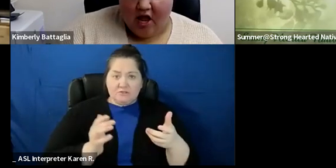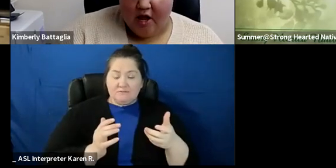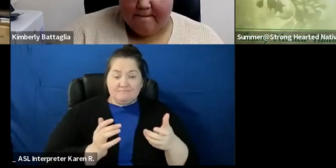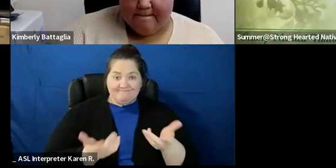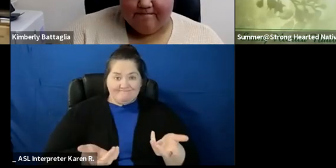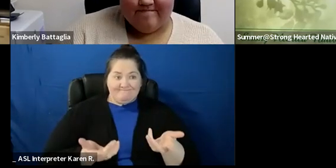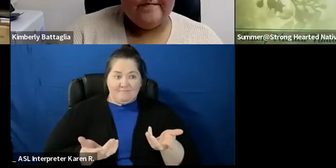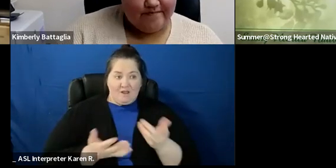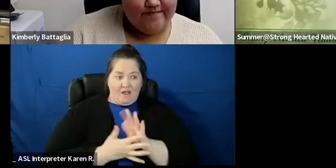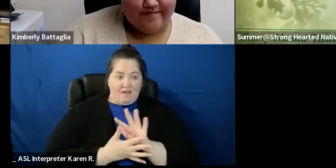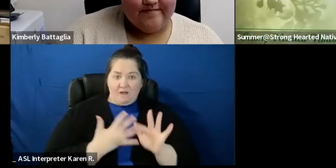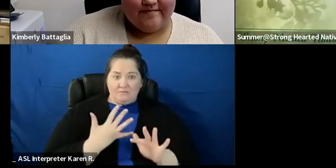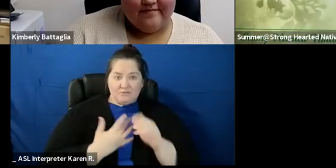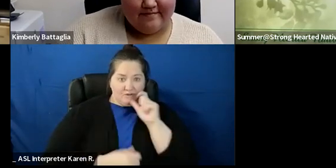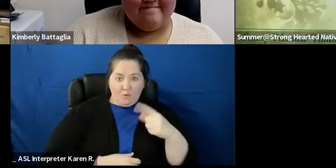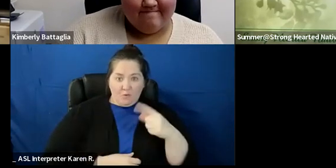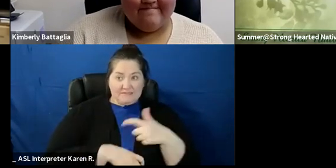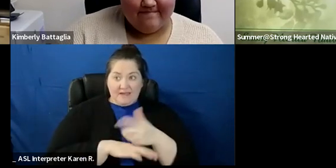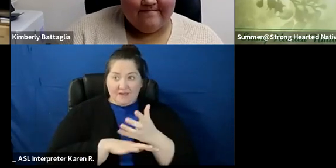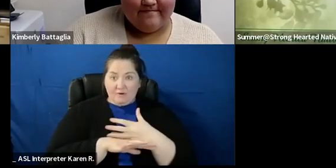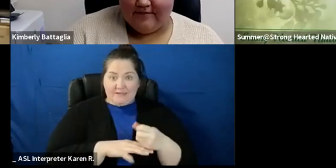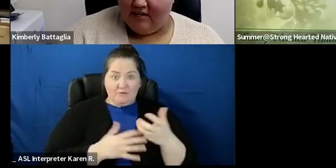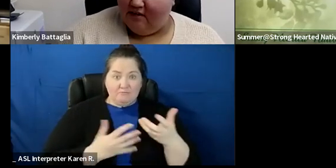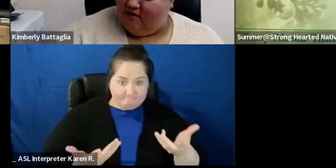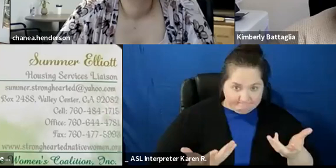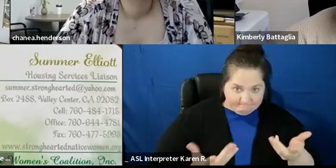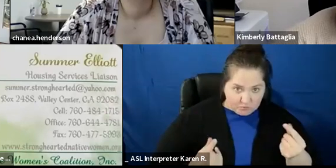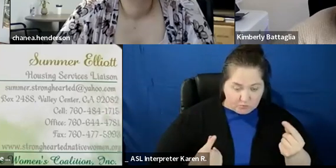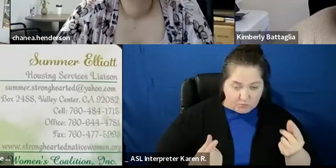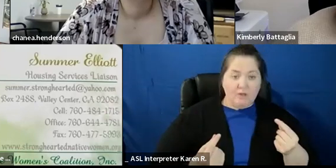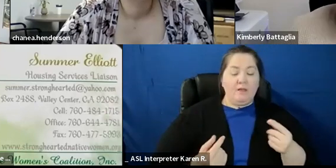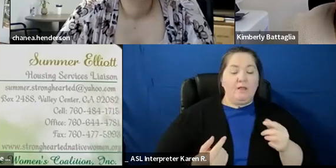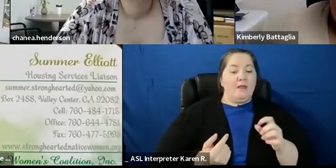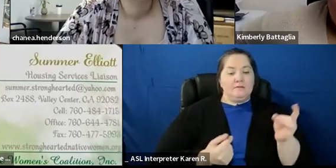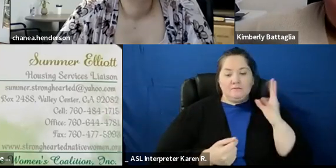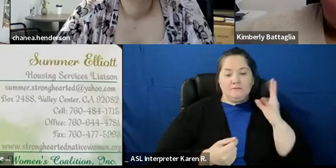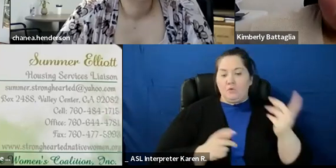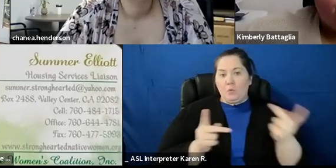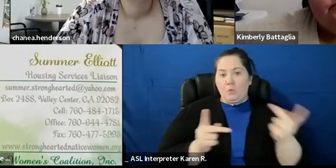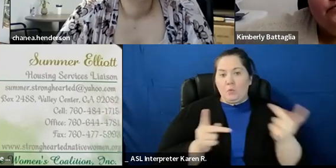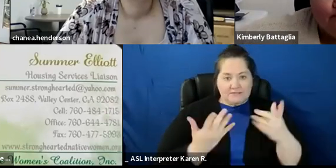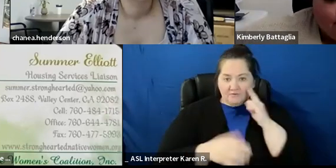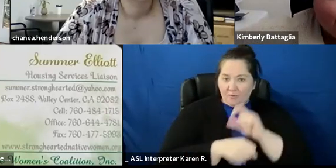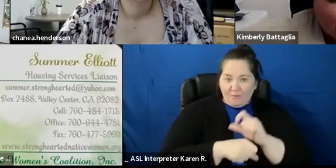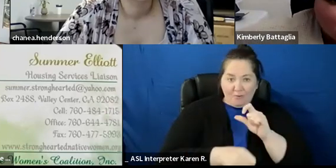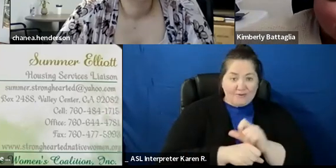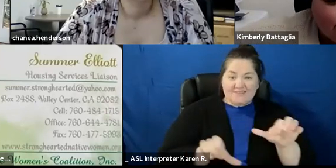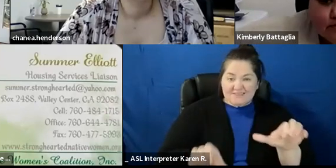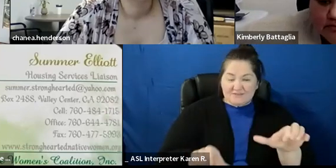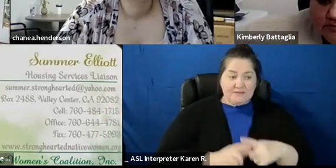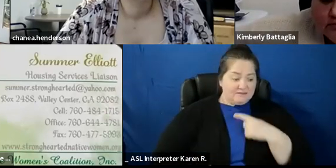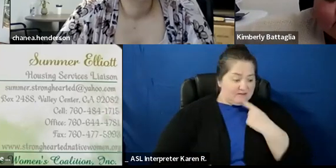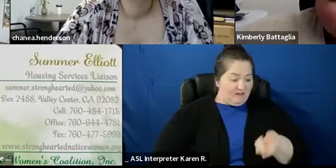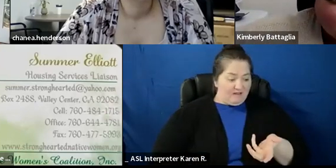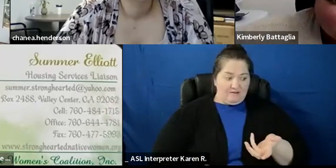an option for them when their time runs out. And that is the hardest thing for our employees to deal with, is telling someone who's